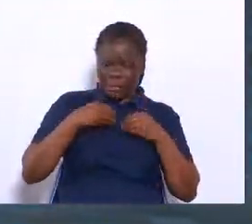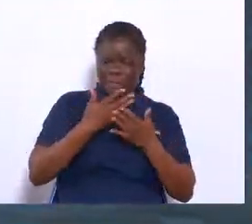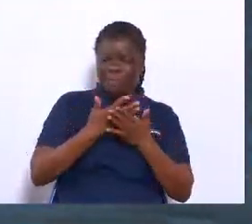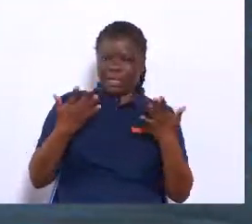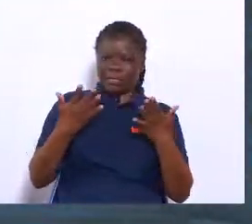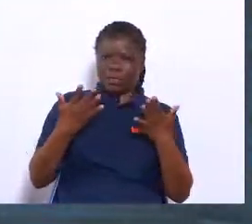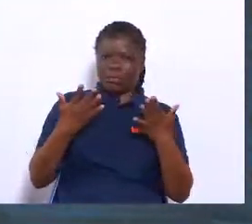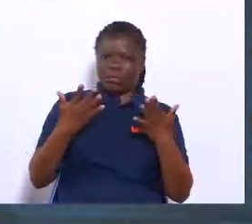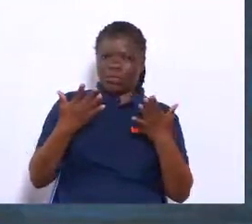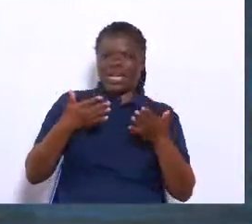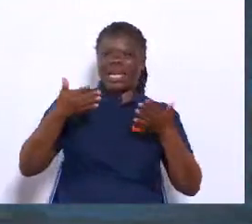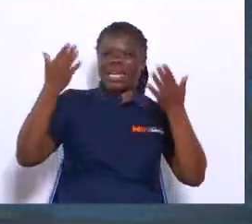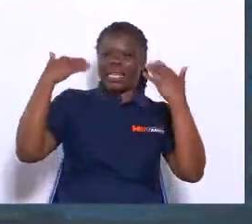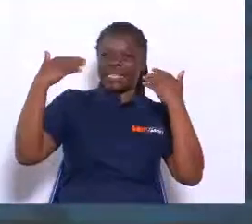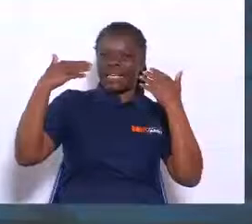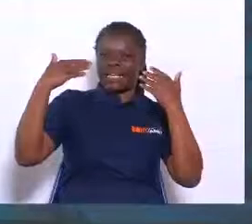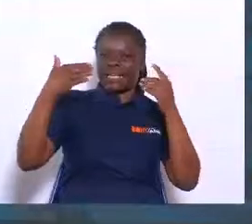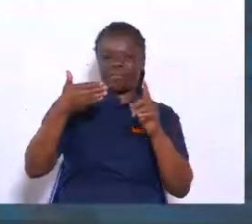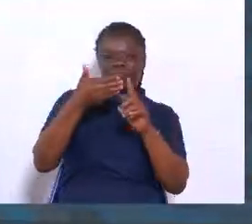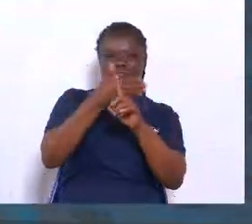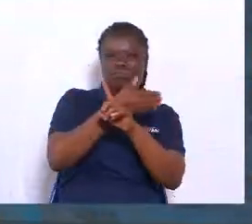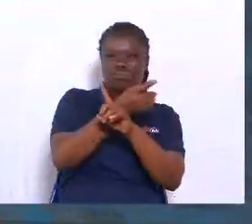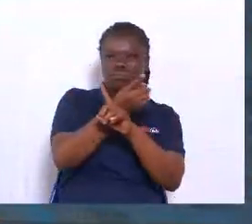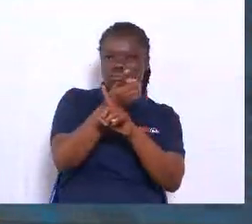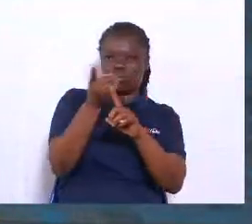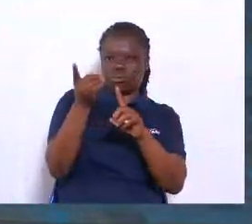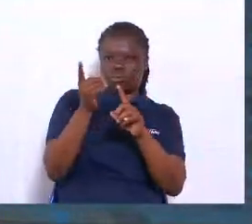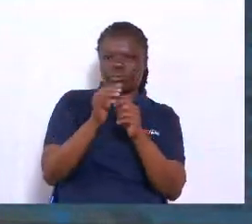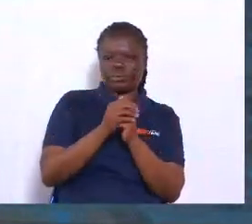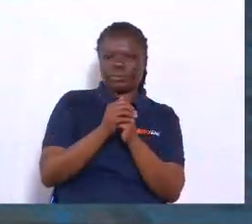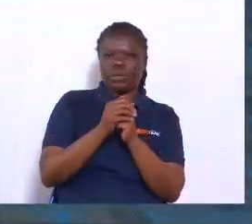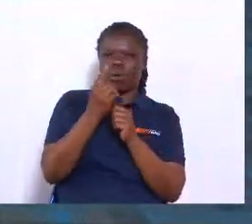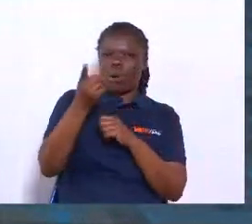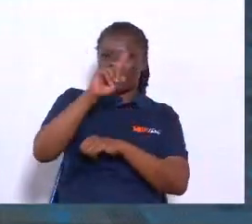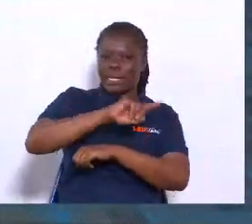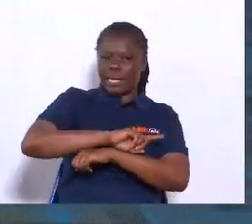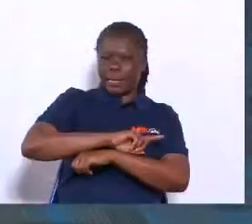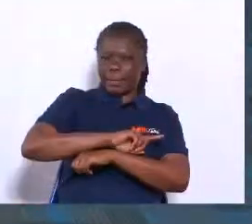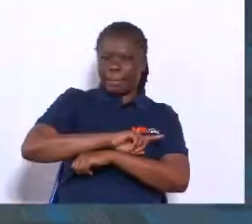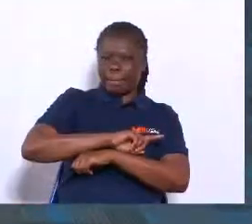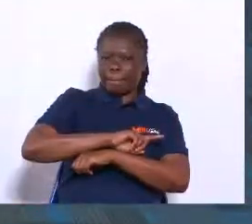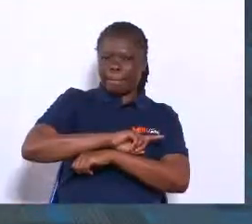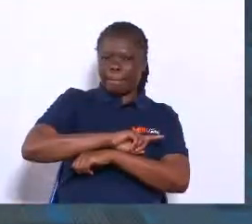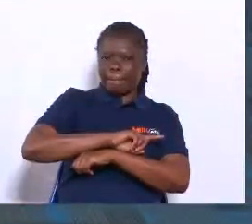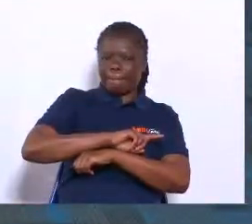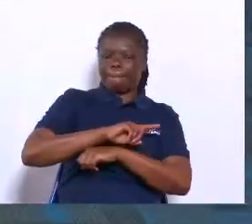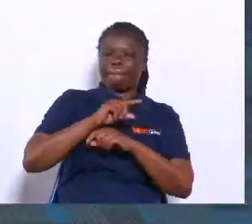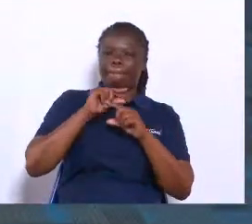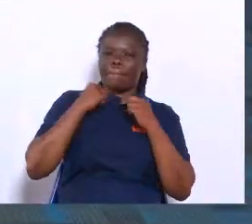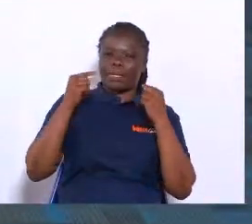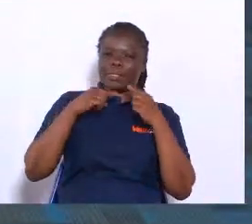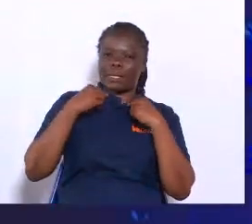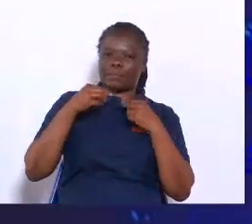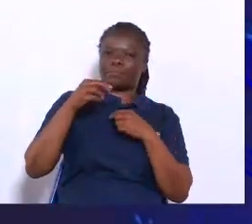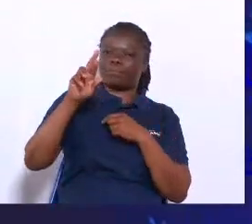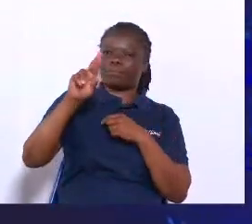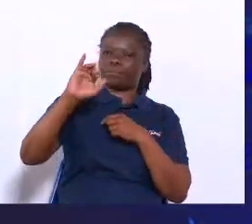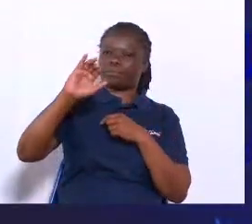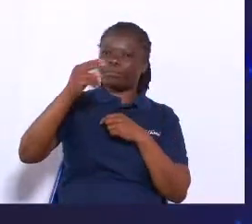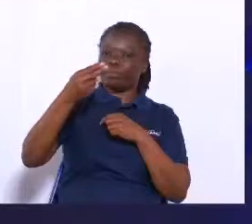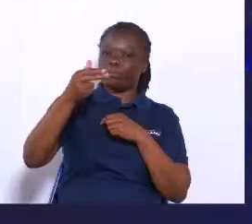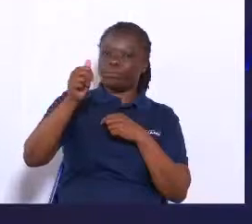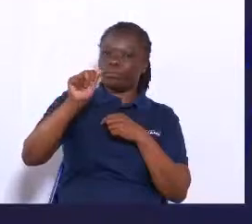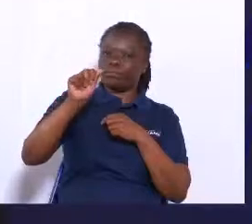crowded out by the things of time. You know, one day, Pastor H.M.S. Richards